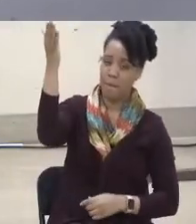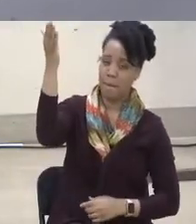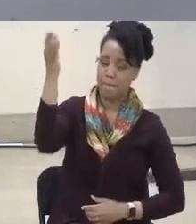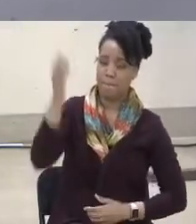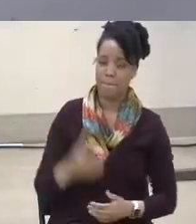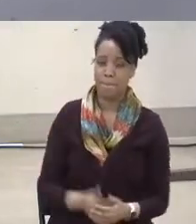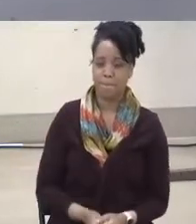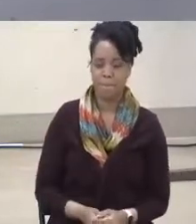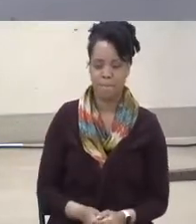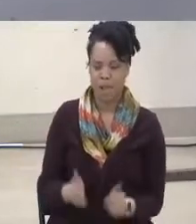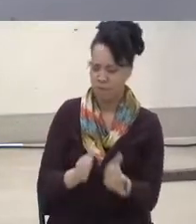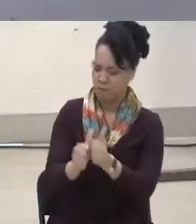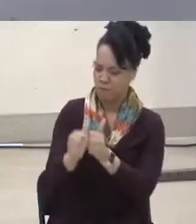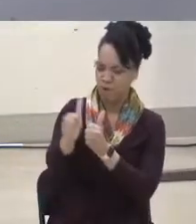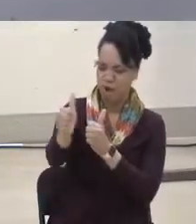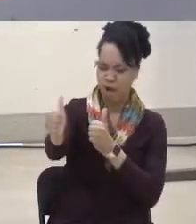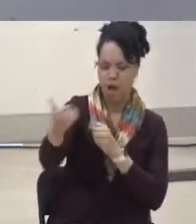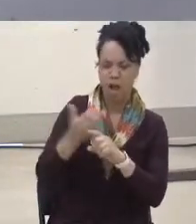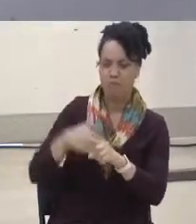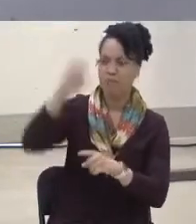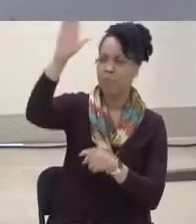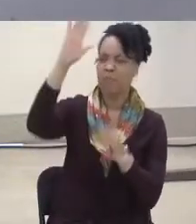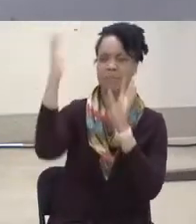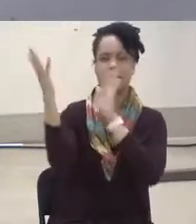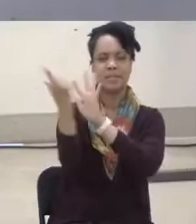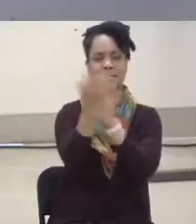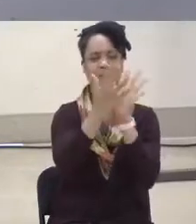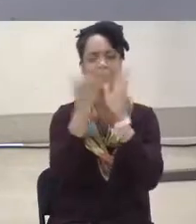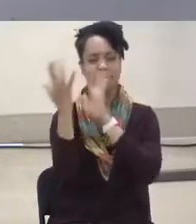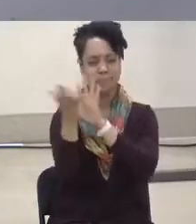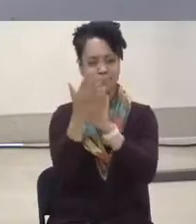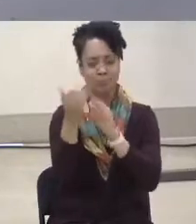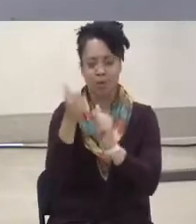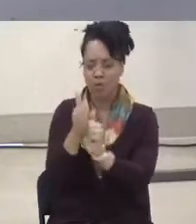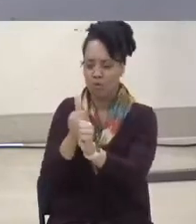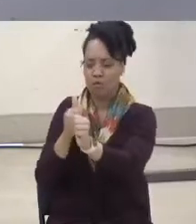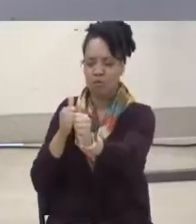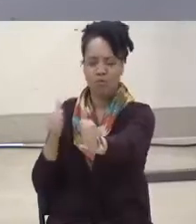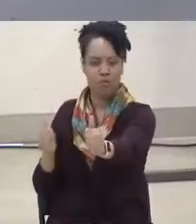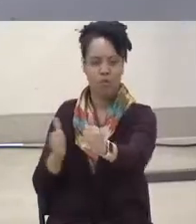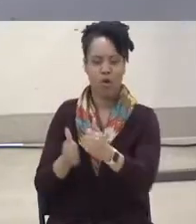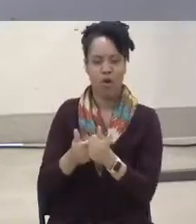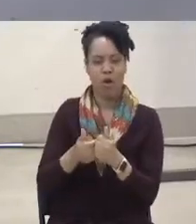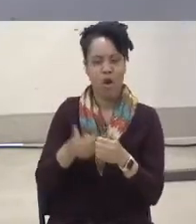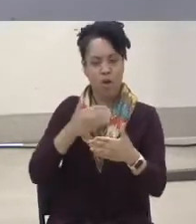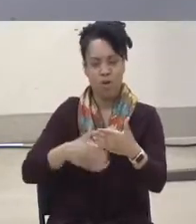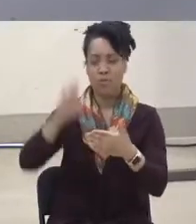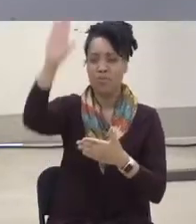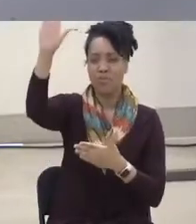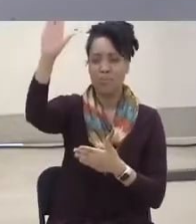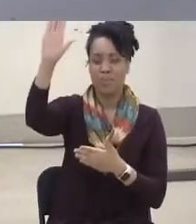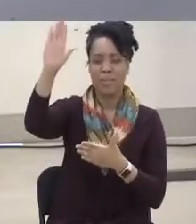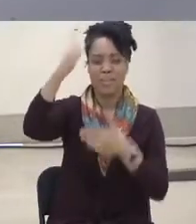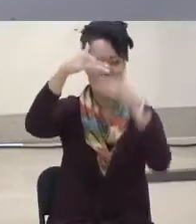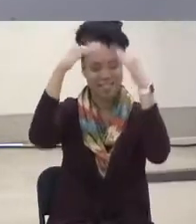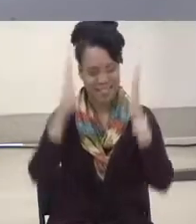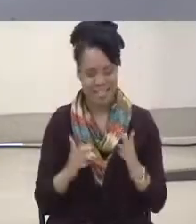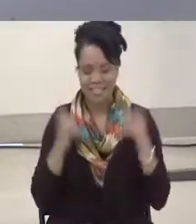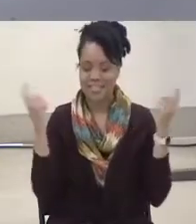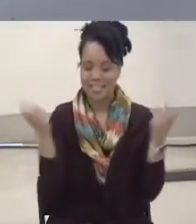de Él, far from His presence, lejos de su presencia, far from His house. lejos de su casa. Sin